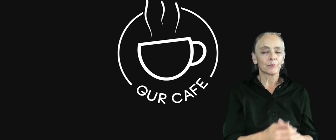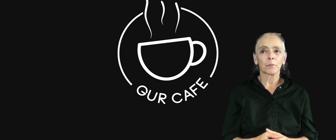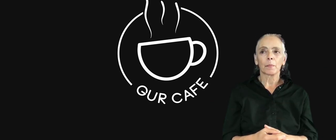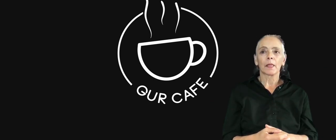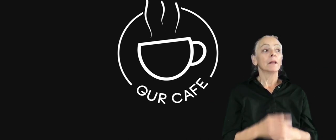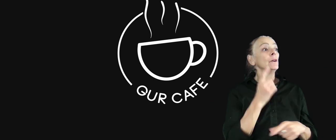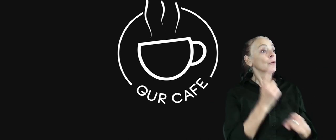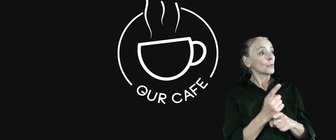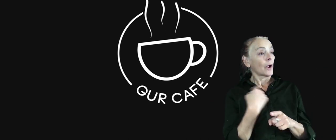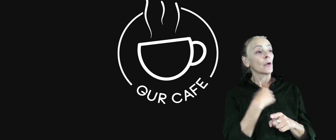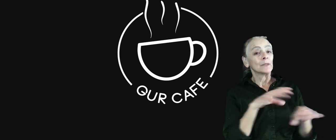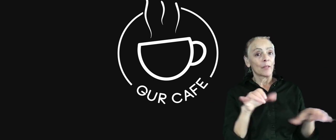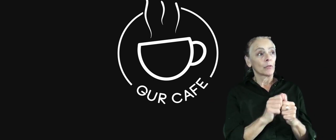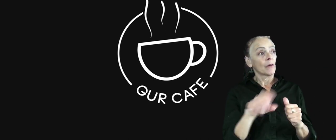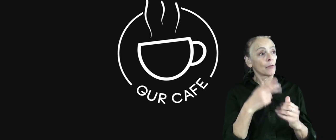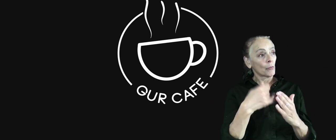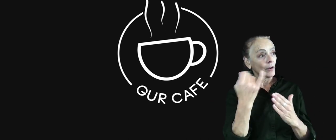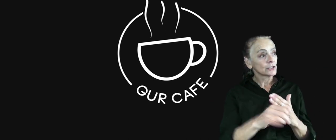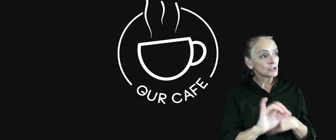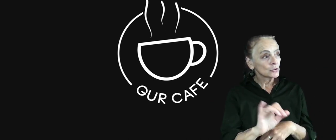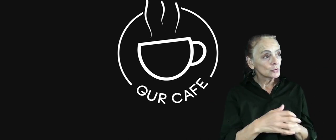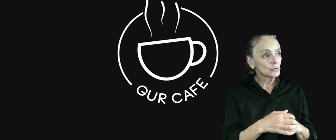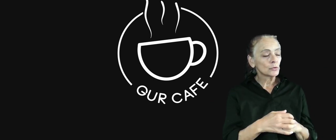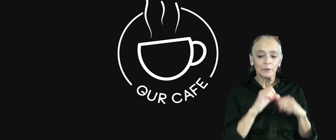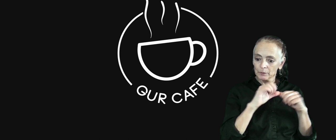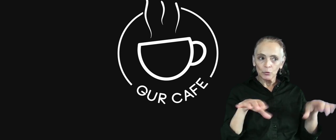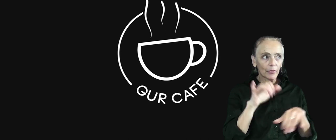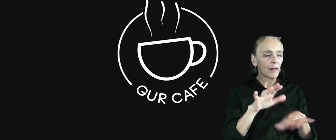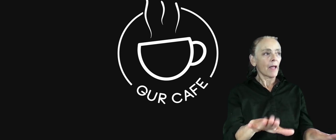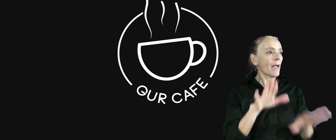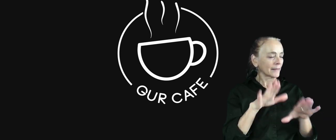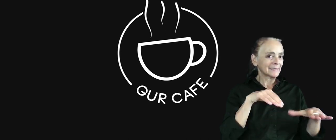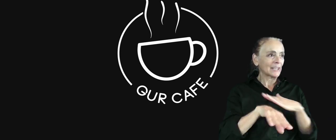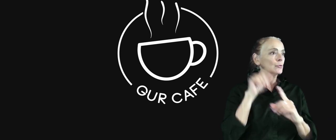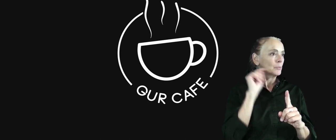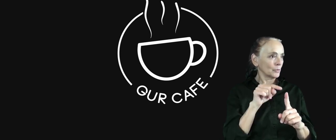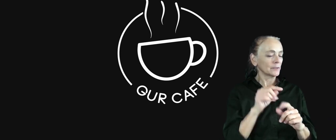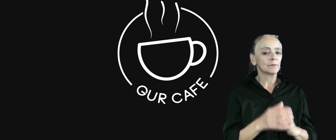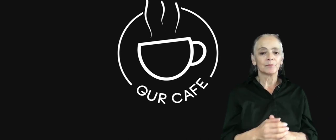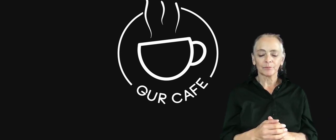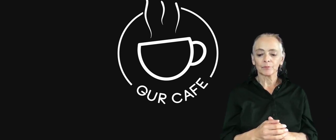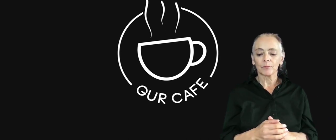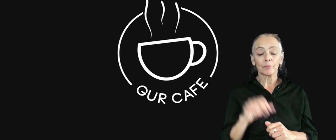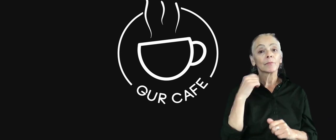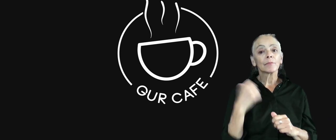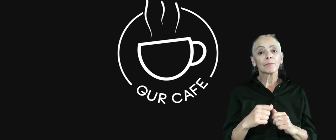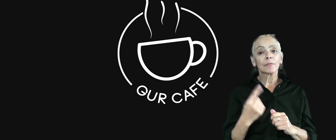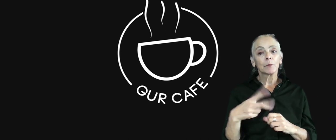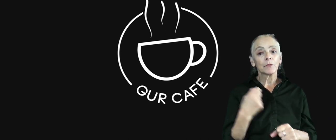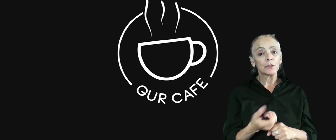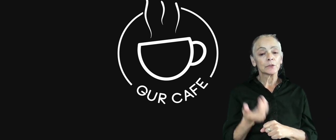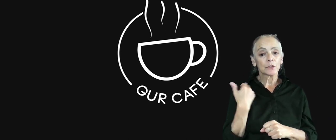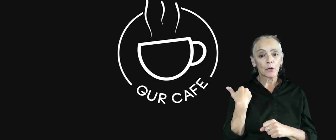well. Yes. And we keep doing that on other projects because that's an excellent entry point. I mean, I remember a couple of years